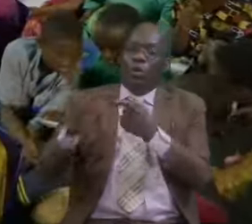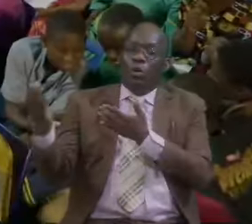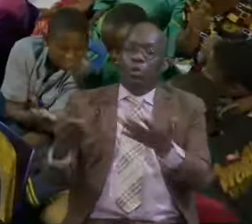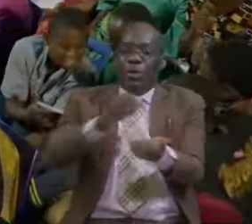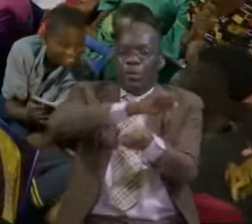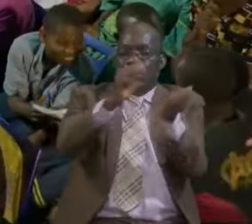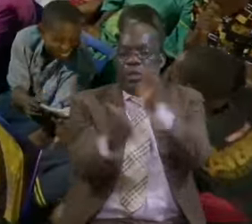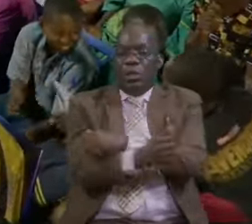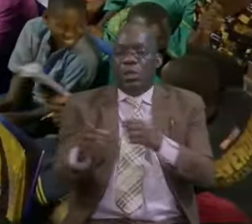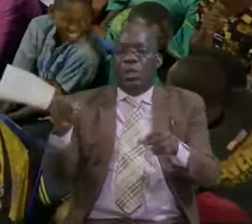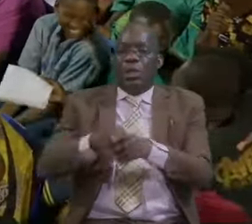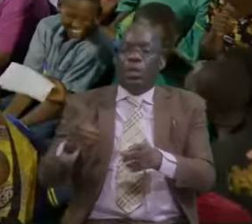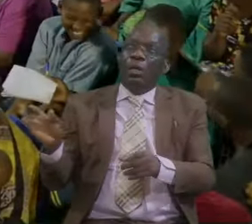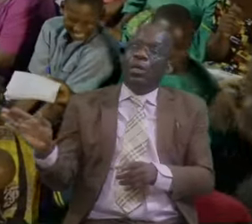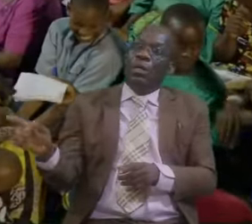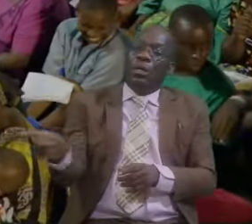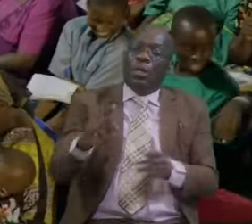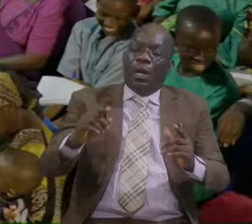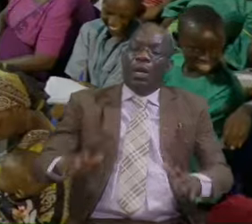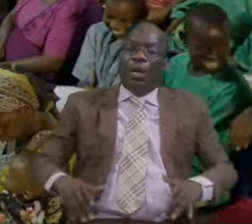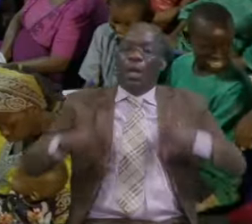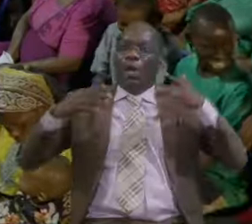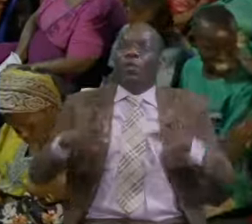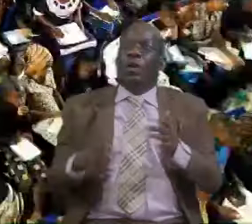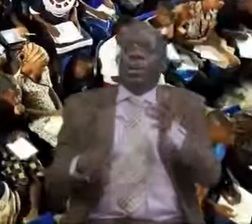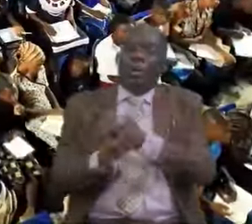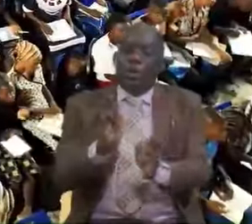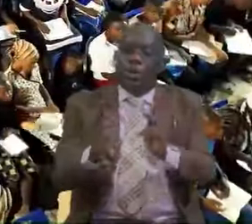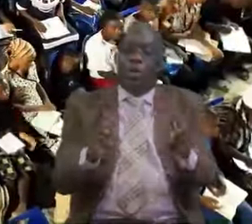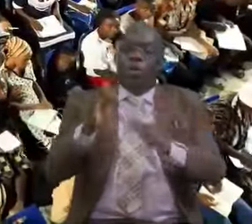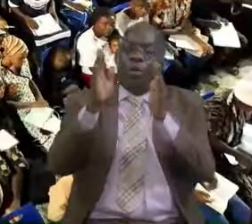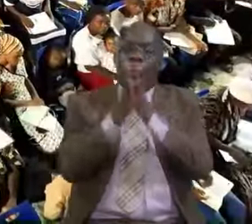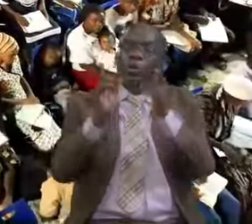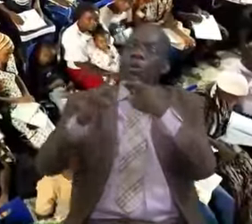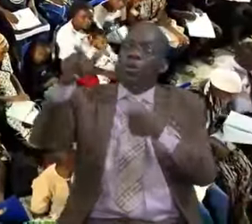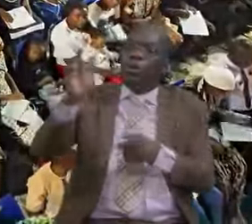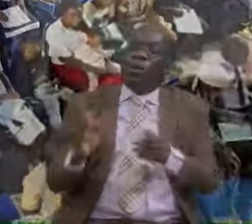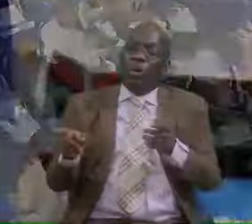All those people, they turned to the Lord and they believe on the Lord, and